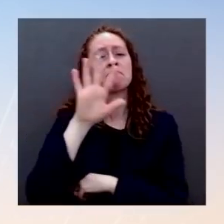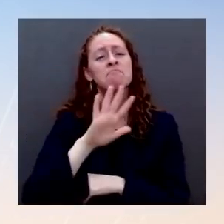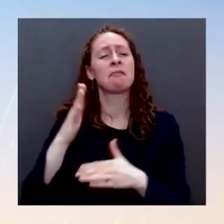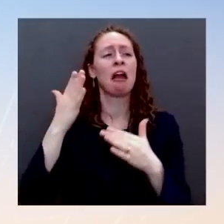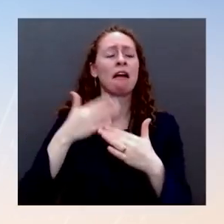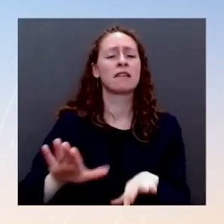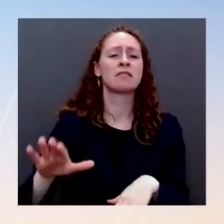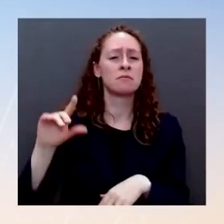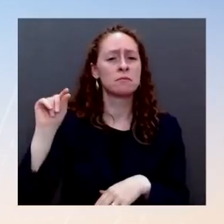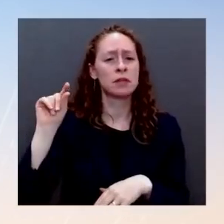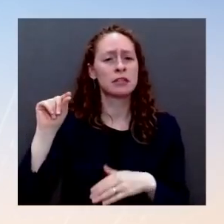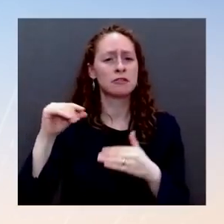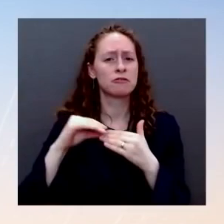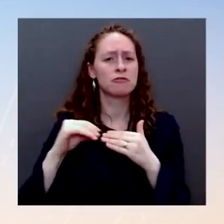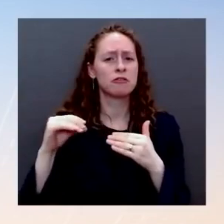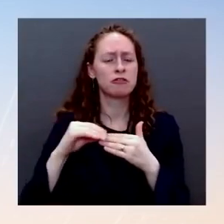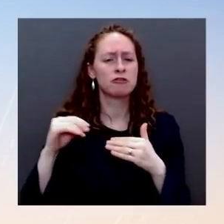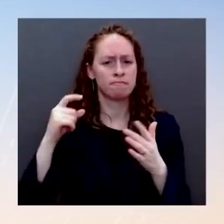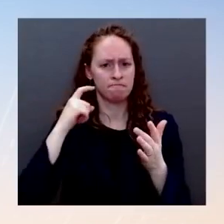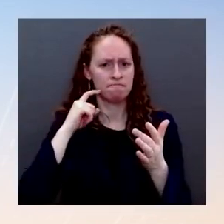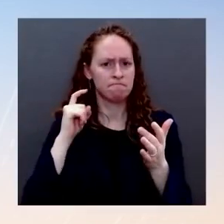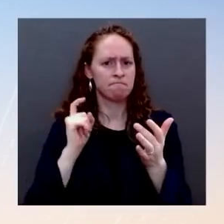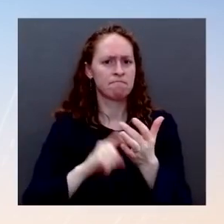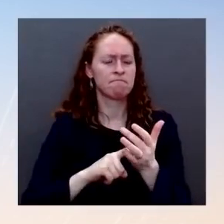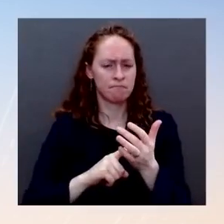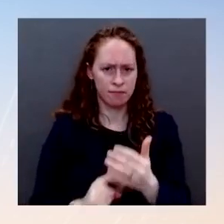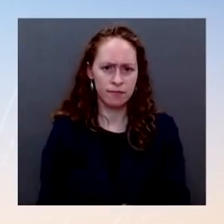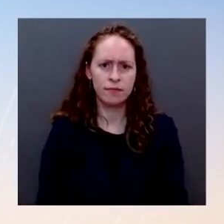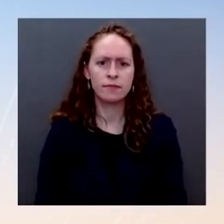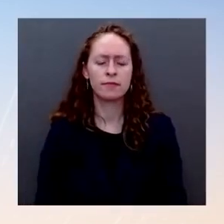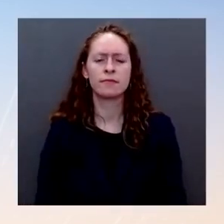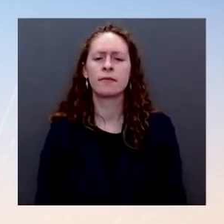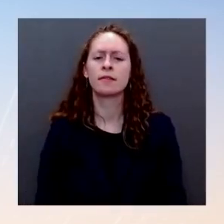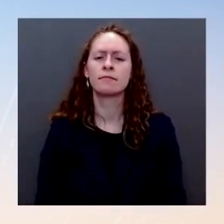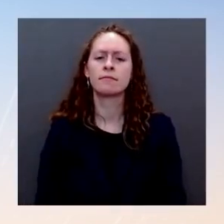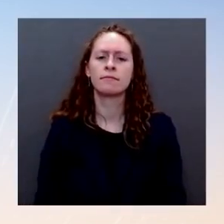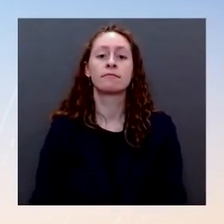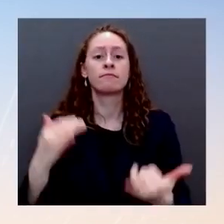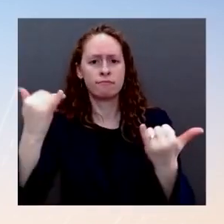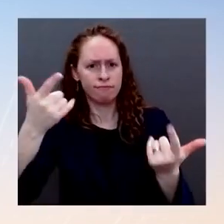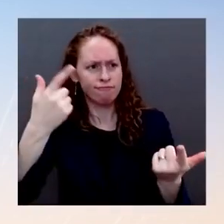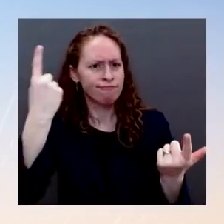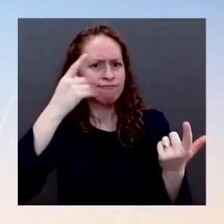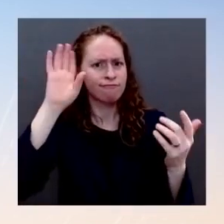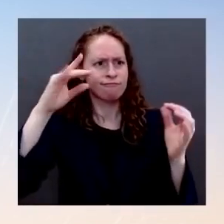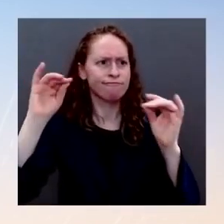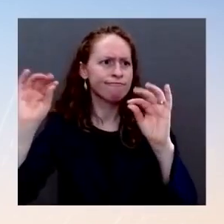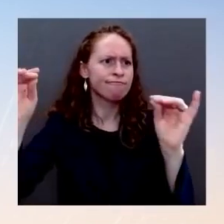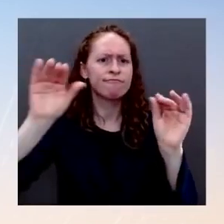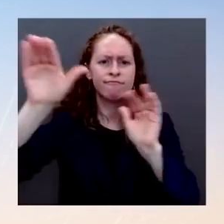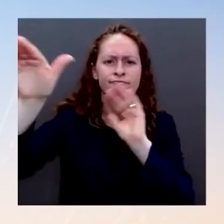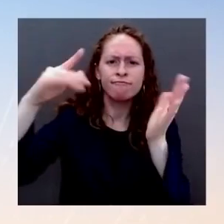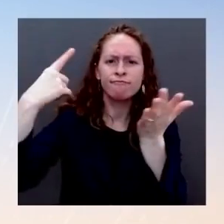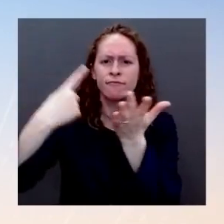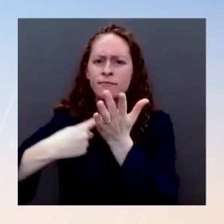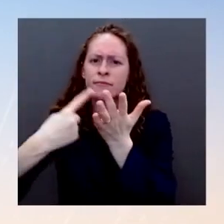with retailers to bring that price back down to an at-cost level, or whether you're confident the increasing supply of tests will more or less work itself